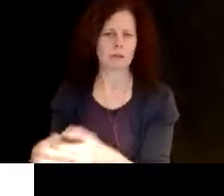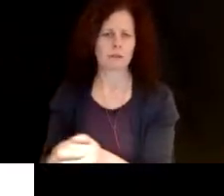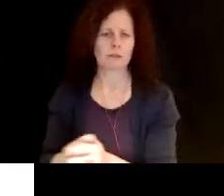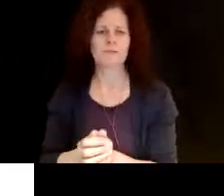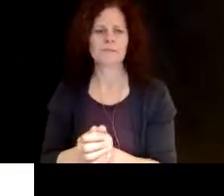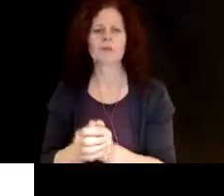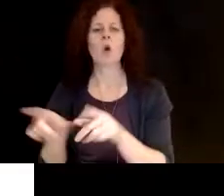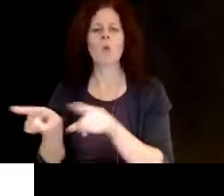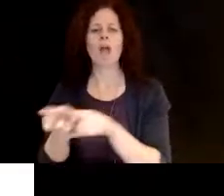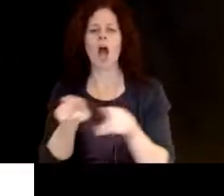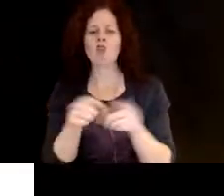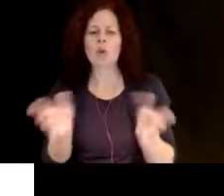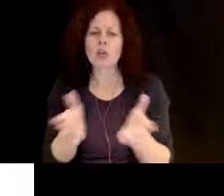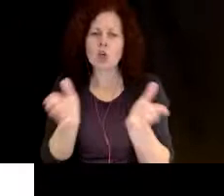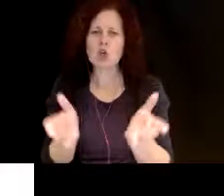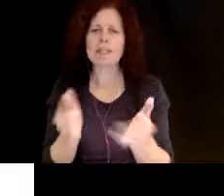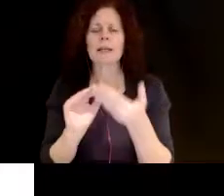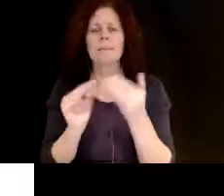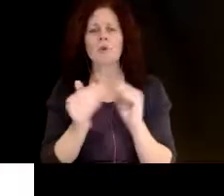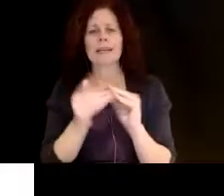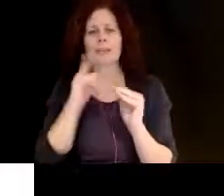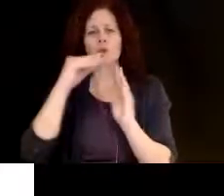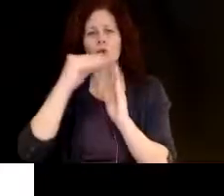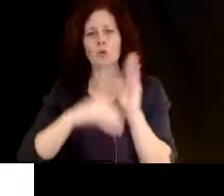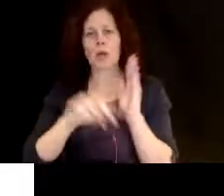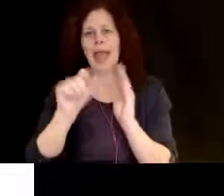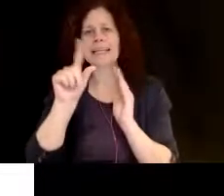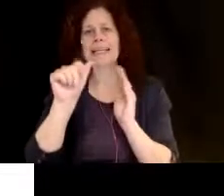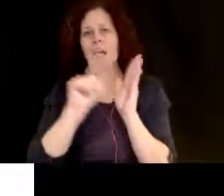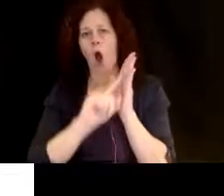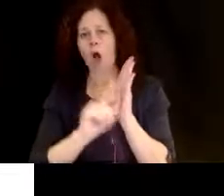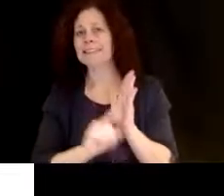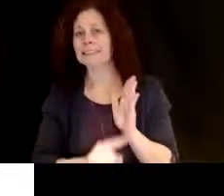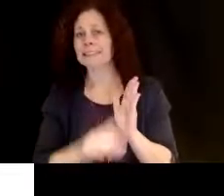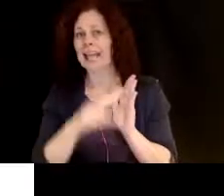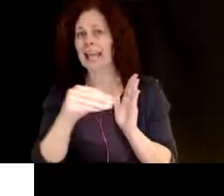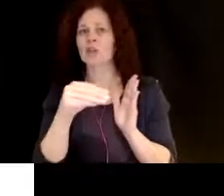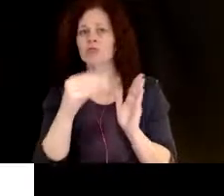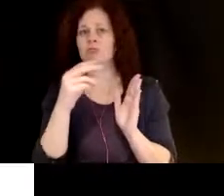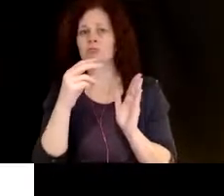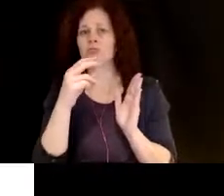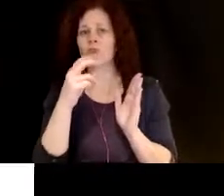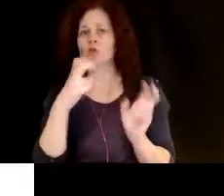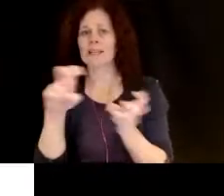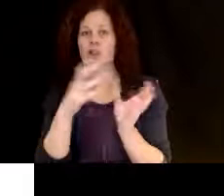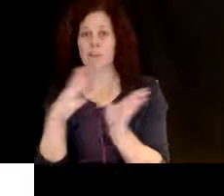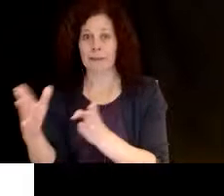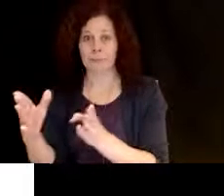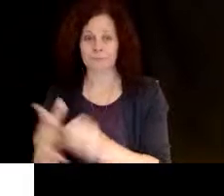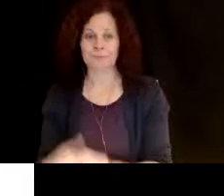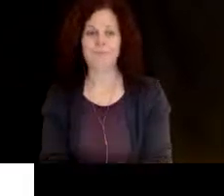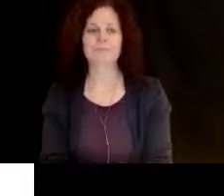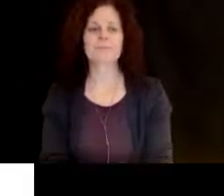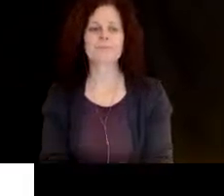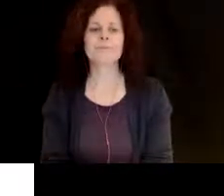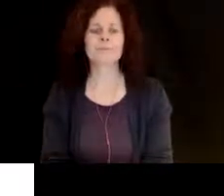to complete ADA audits and transition plans. Next slide. For bus stops, we recommend that PACE implement a